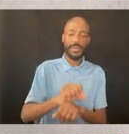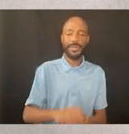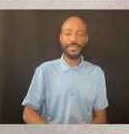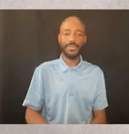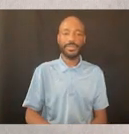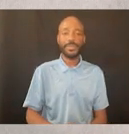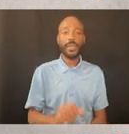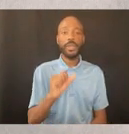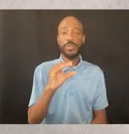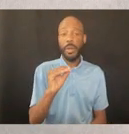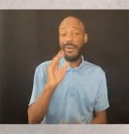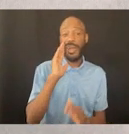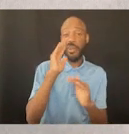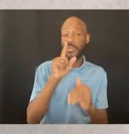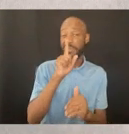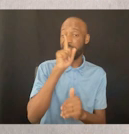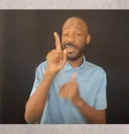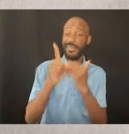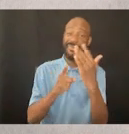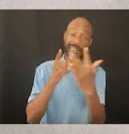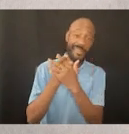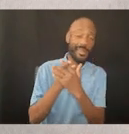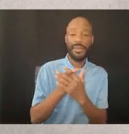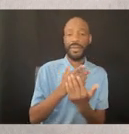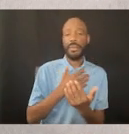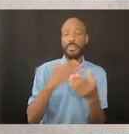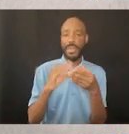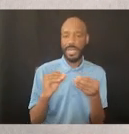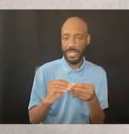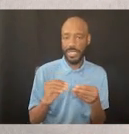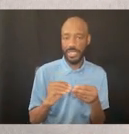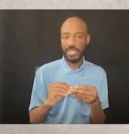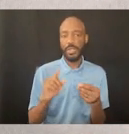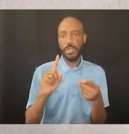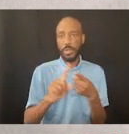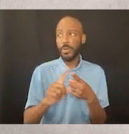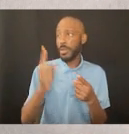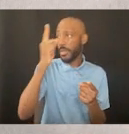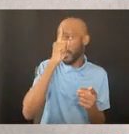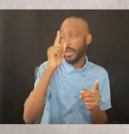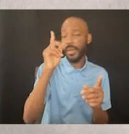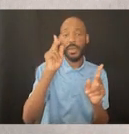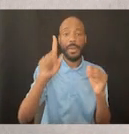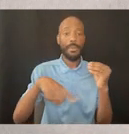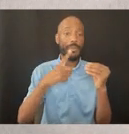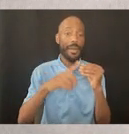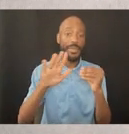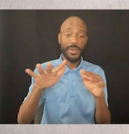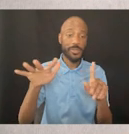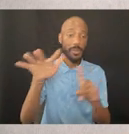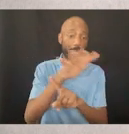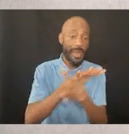sort of a message and gets people to think about their surroundings, their environment, and just by looking at the